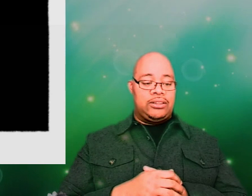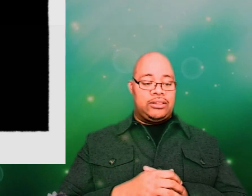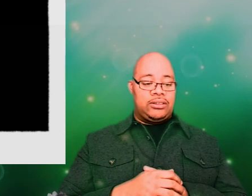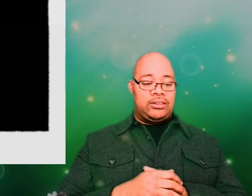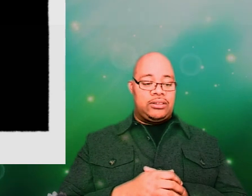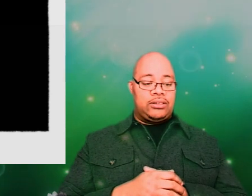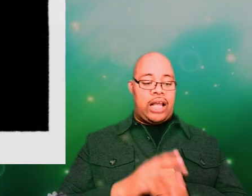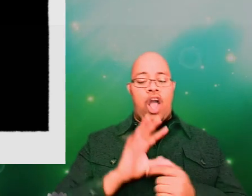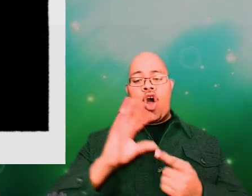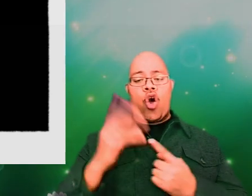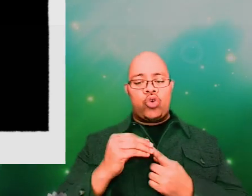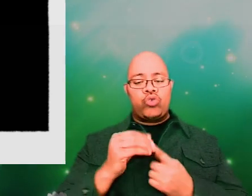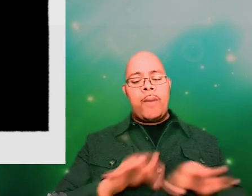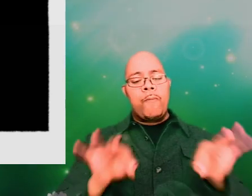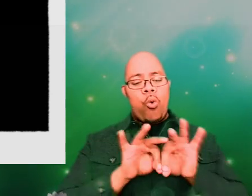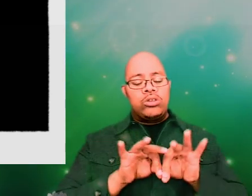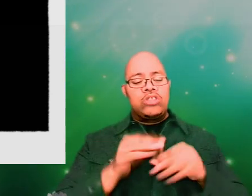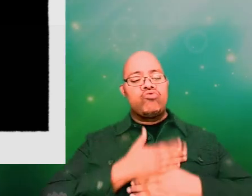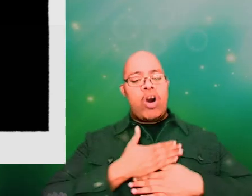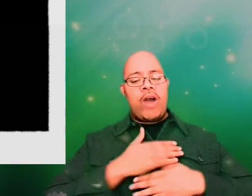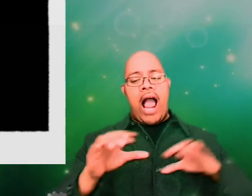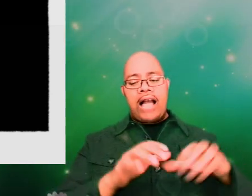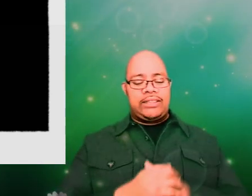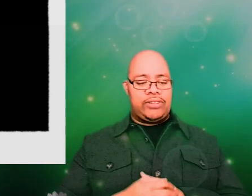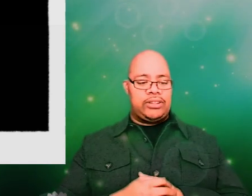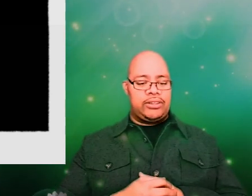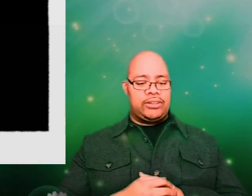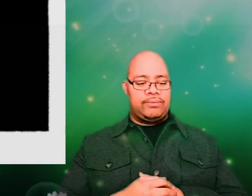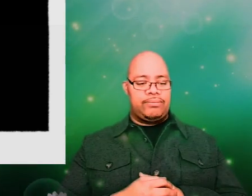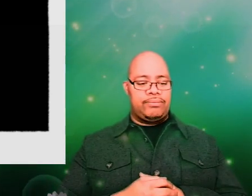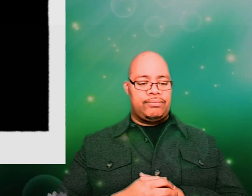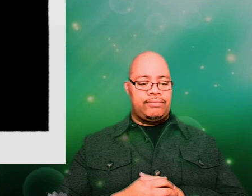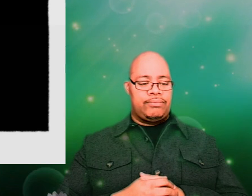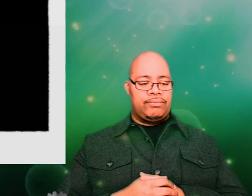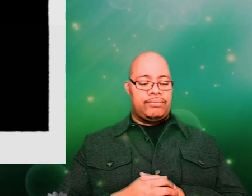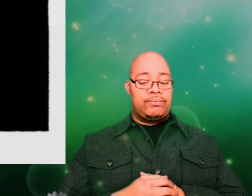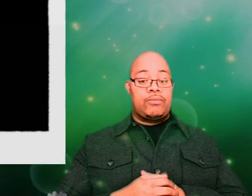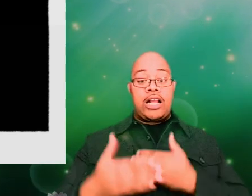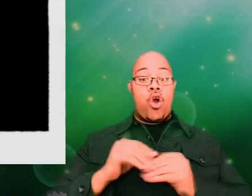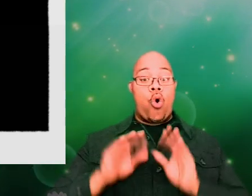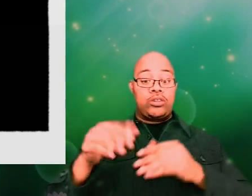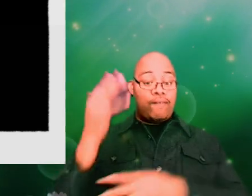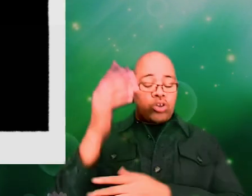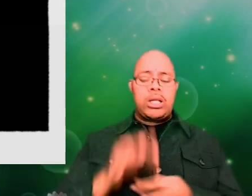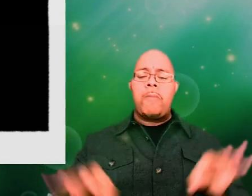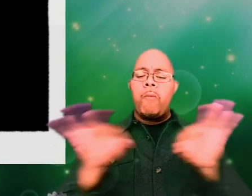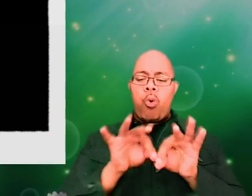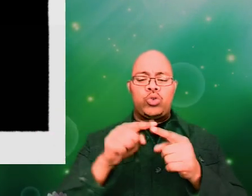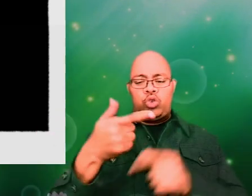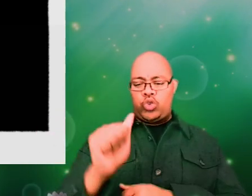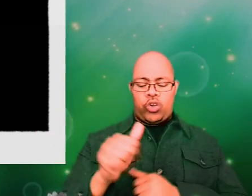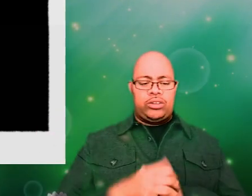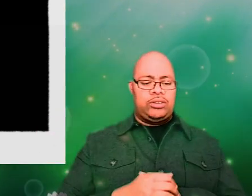and cultural importance and recreational activities. Maritime forests are important to Georgia